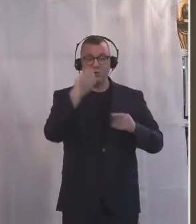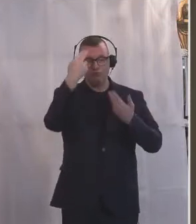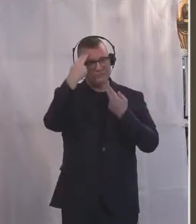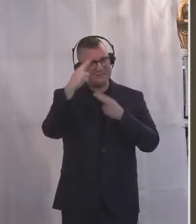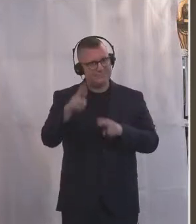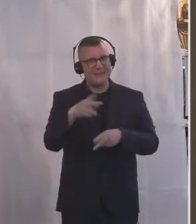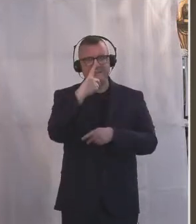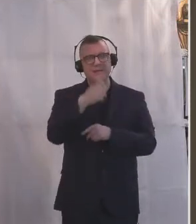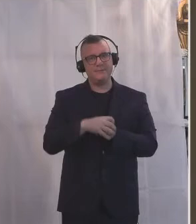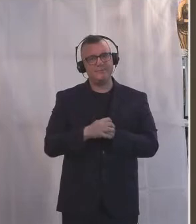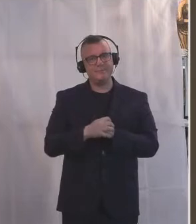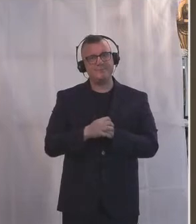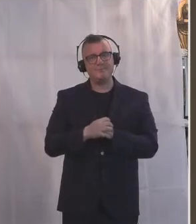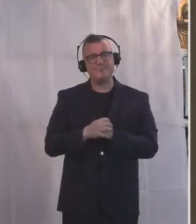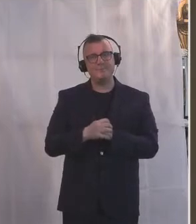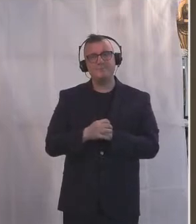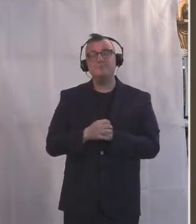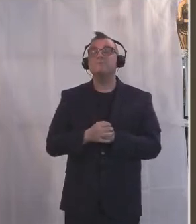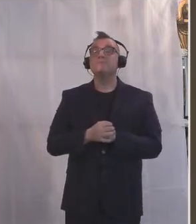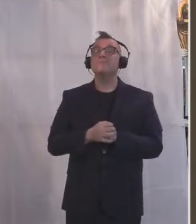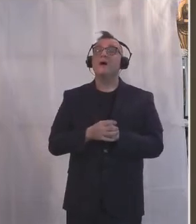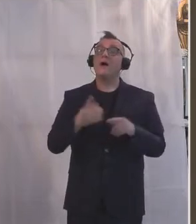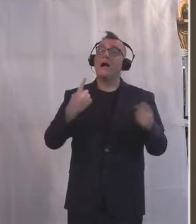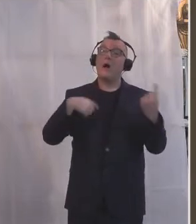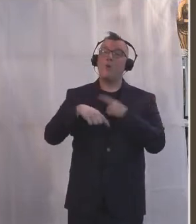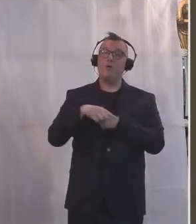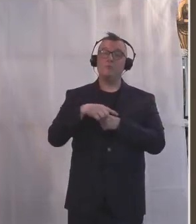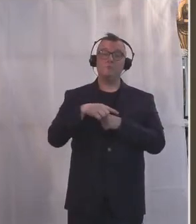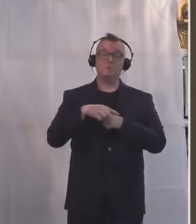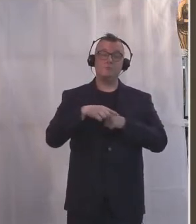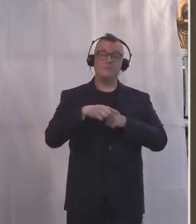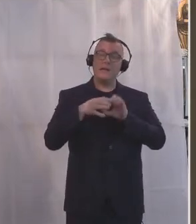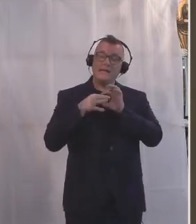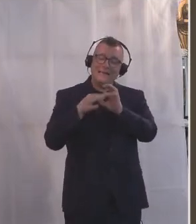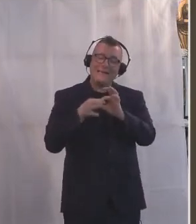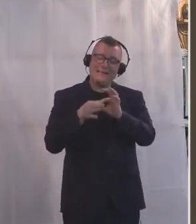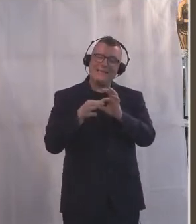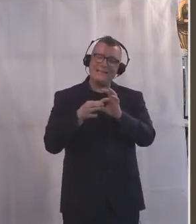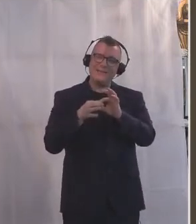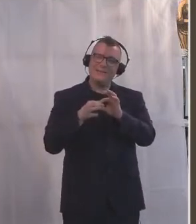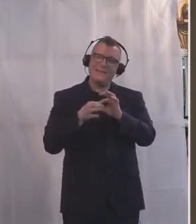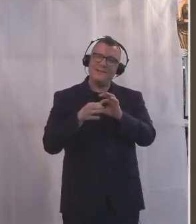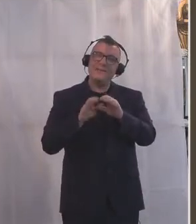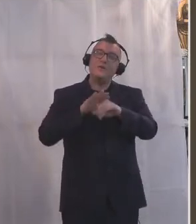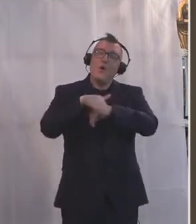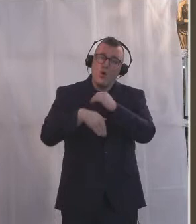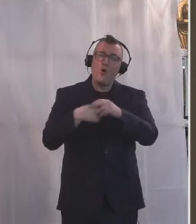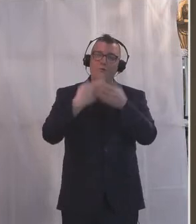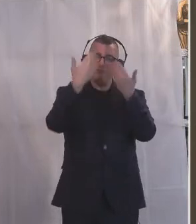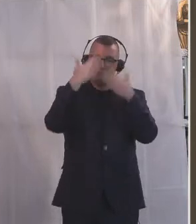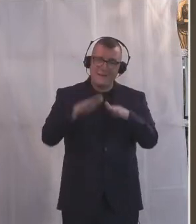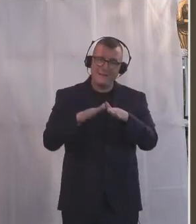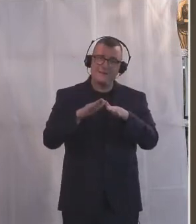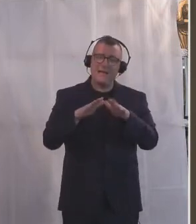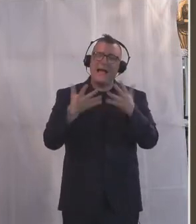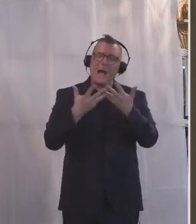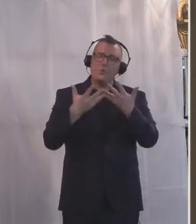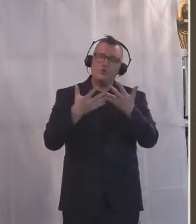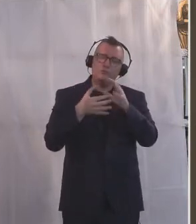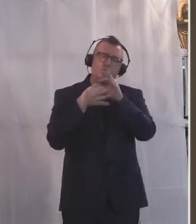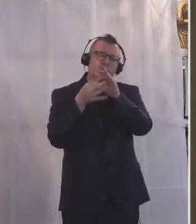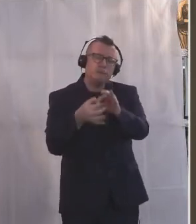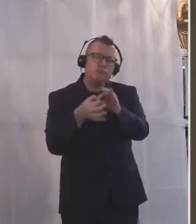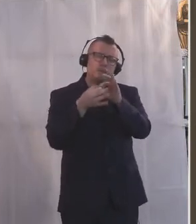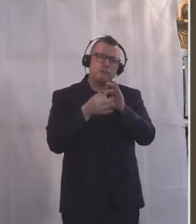lot of our journey together is about that respect, understanding what it's like to work with the other person. Because innovation